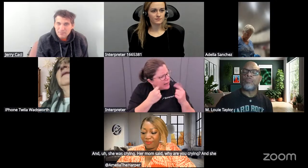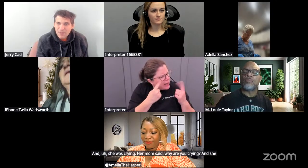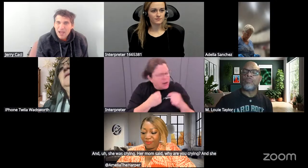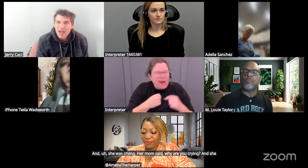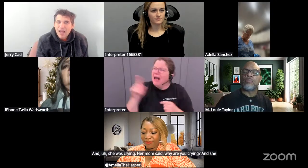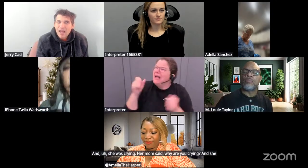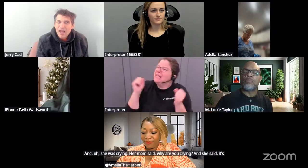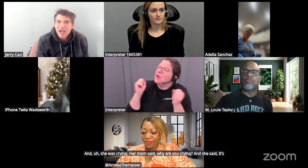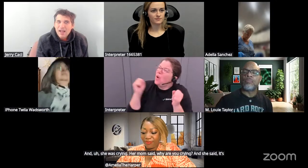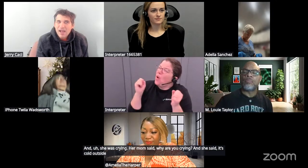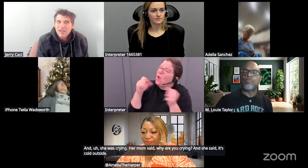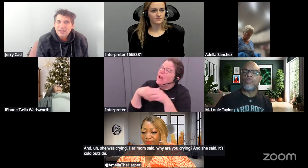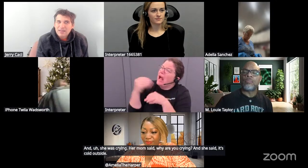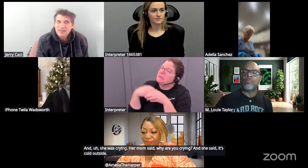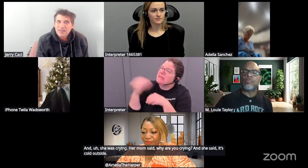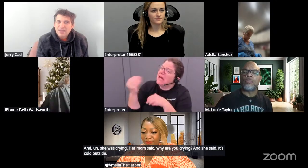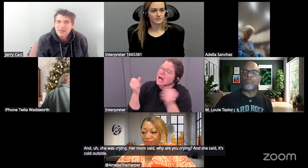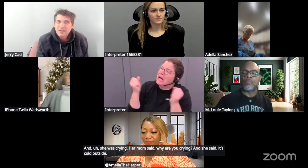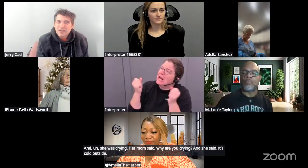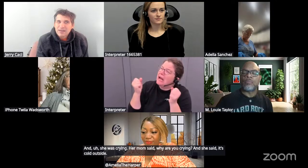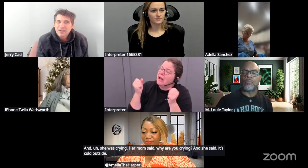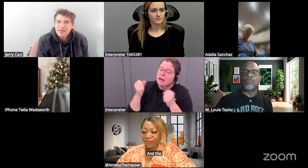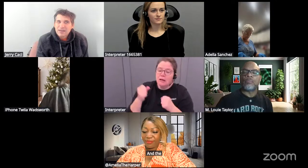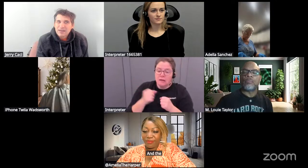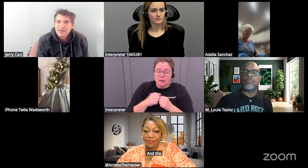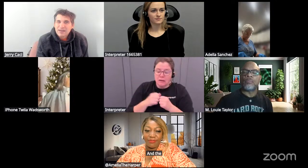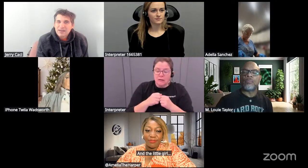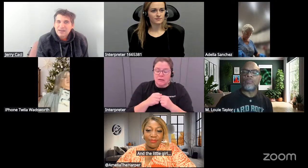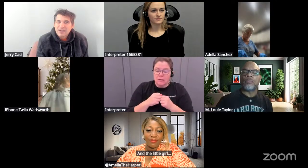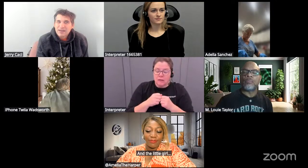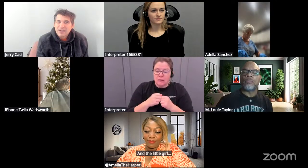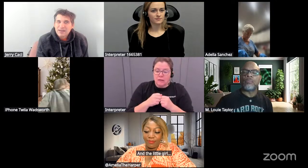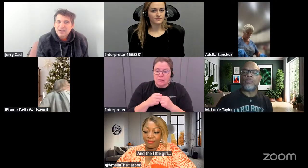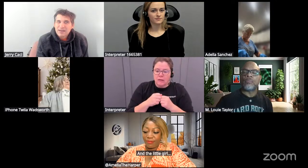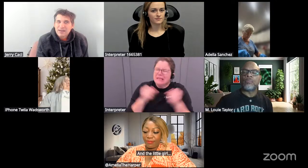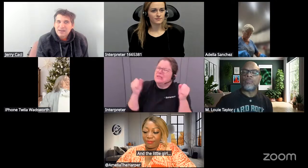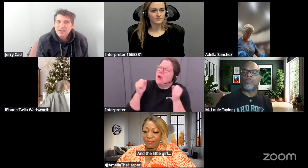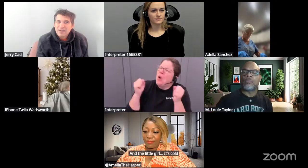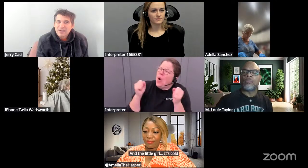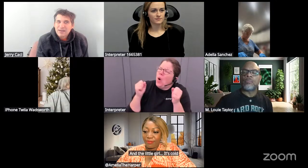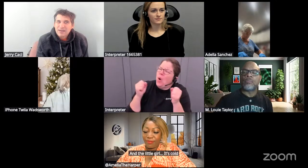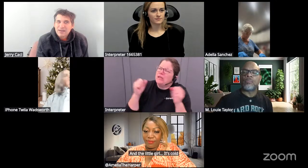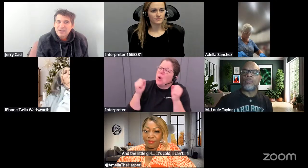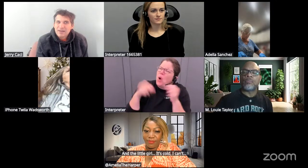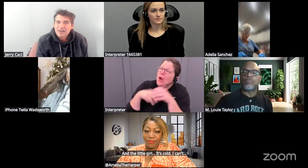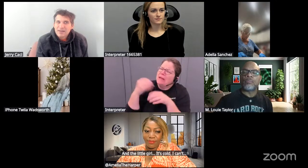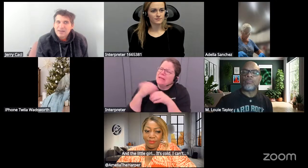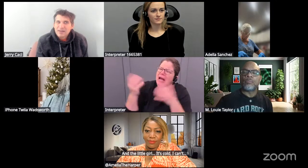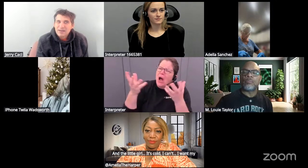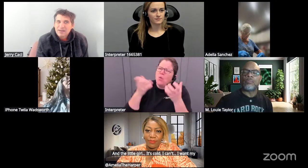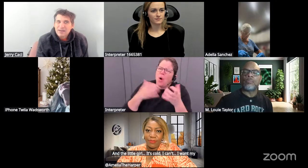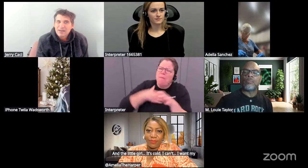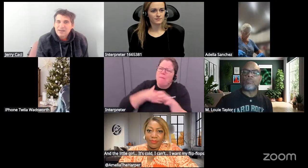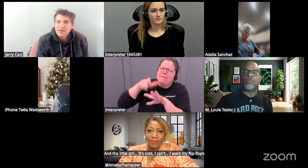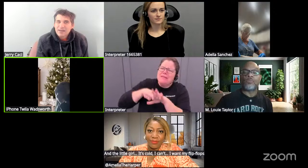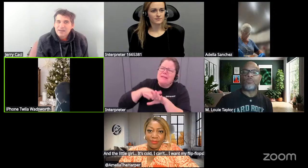it's cold outside. And the little girl, it's cold. I want my